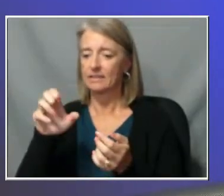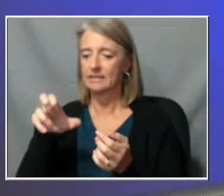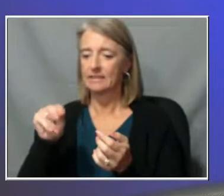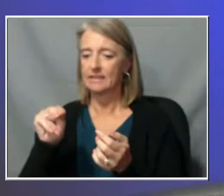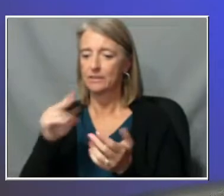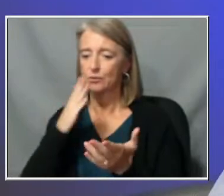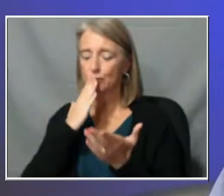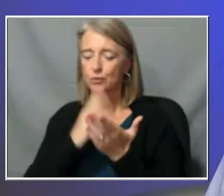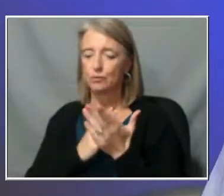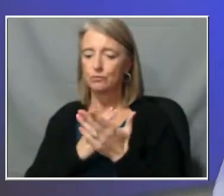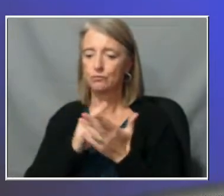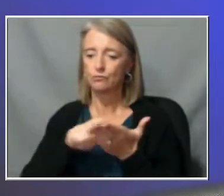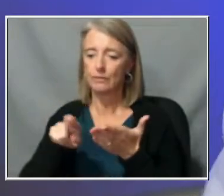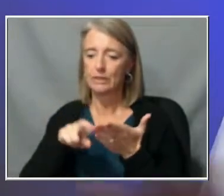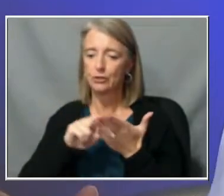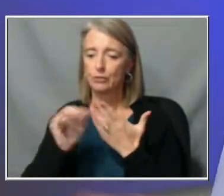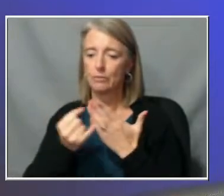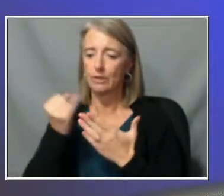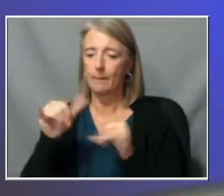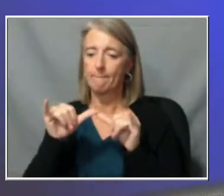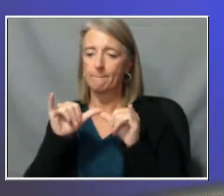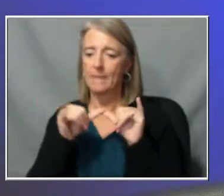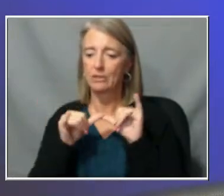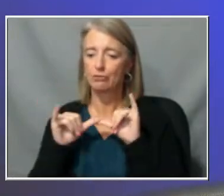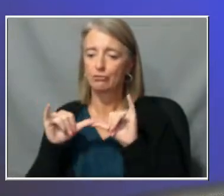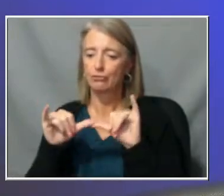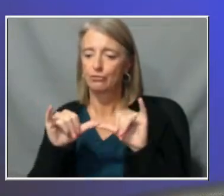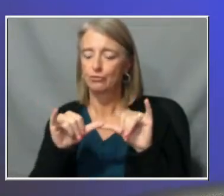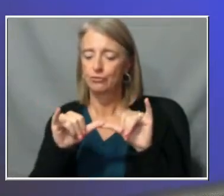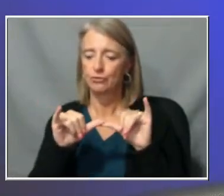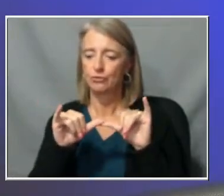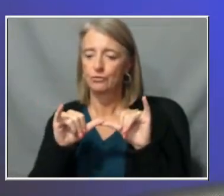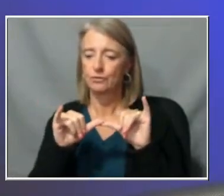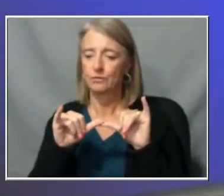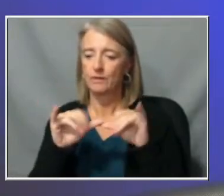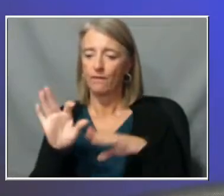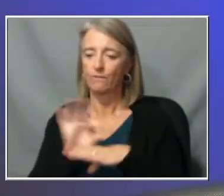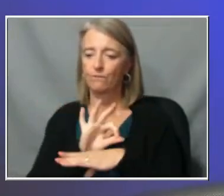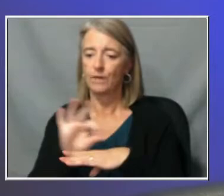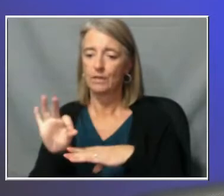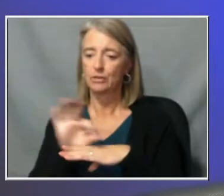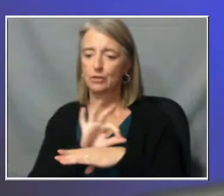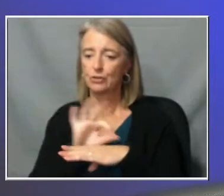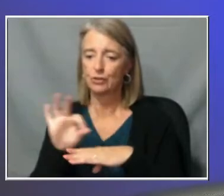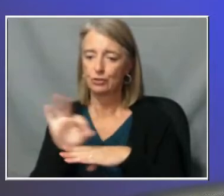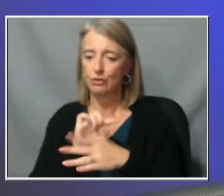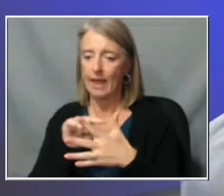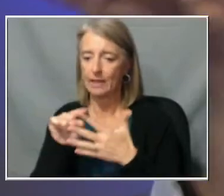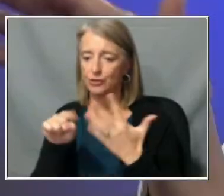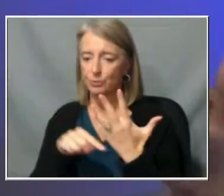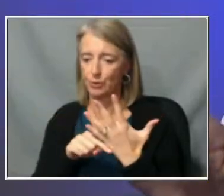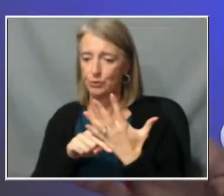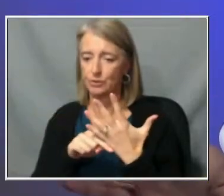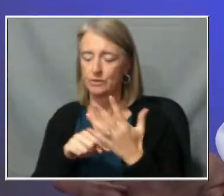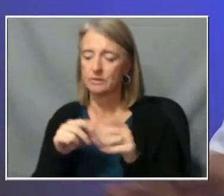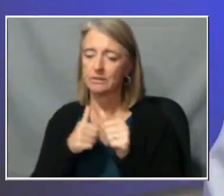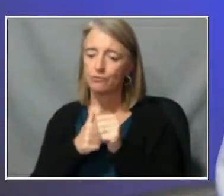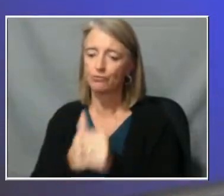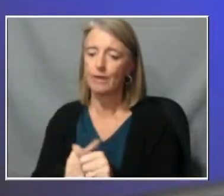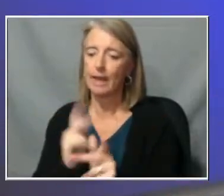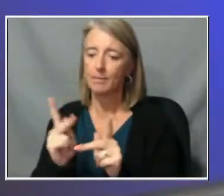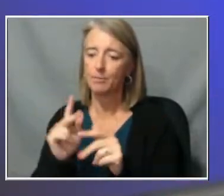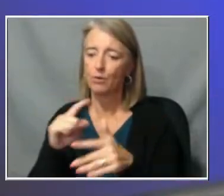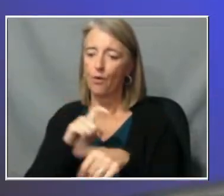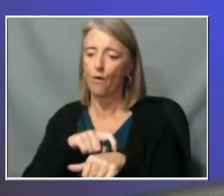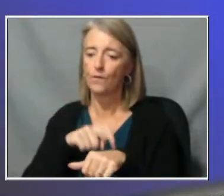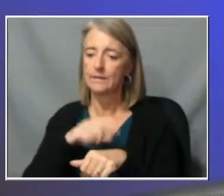project where we measure a bunch of functional attributes and then track people over time,